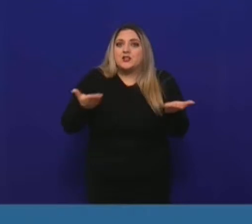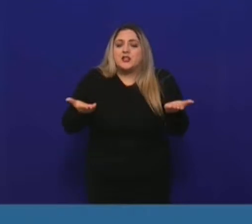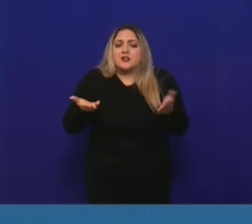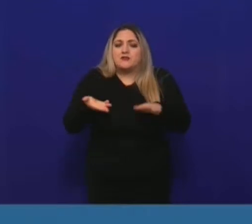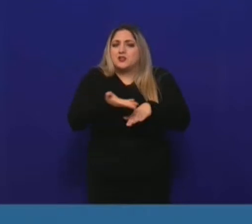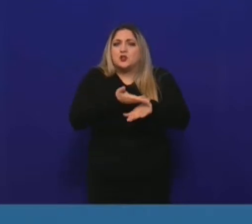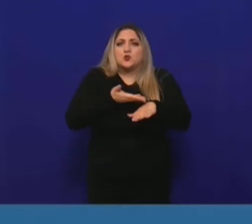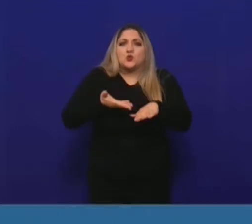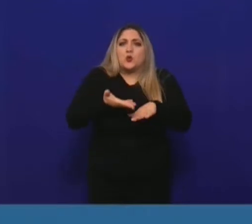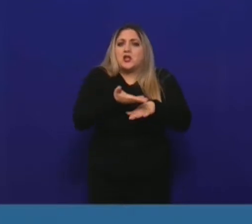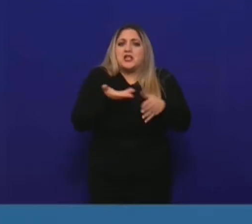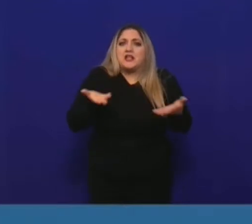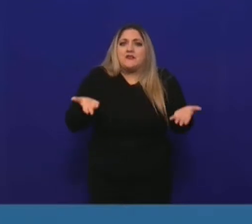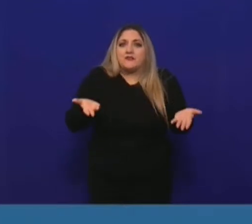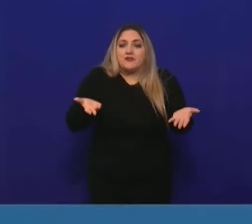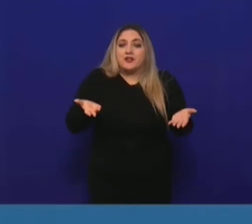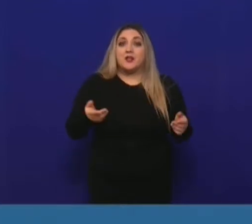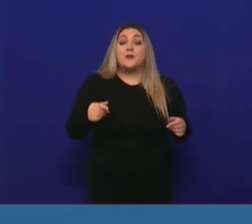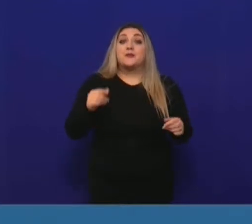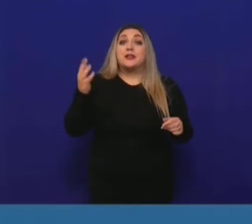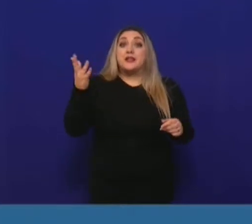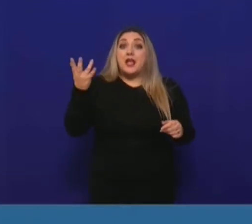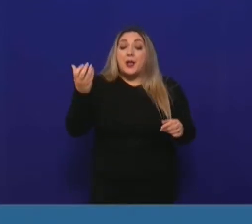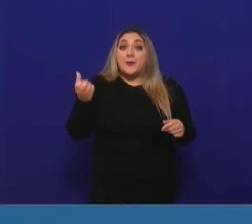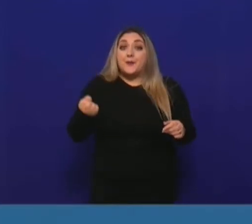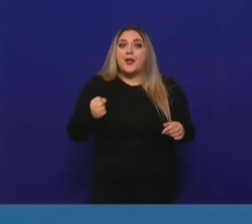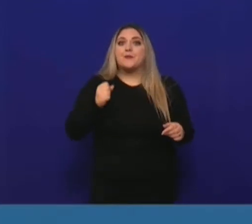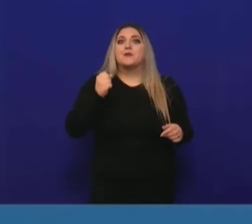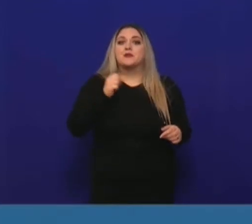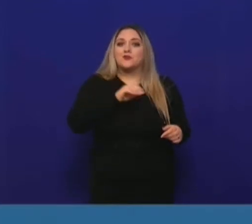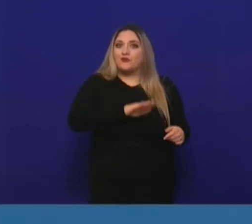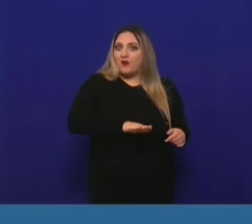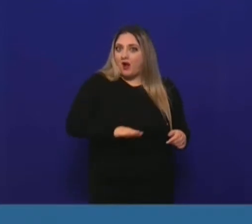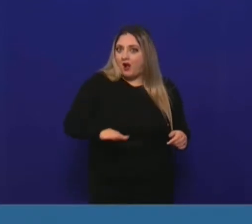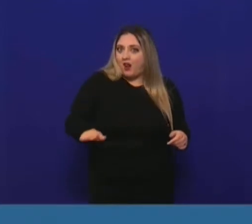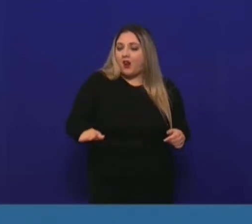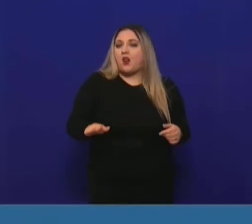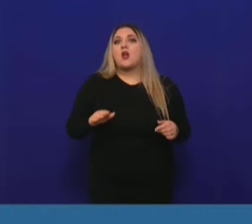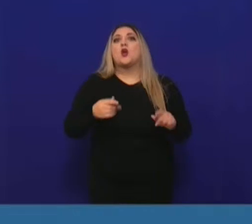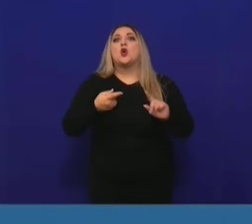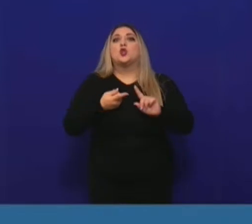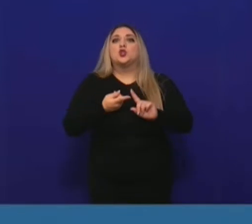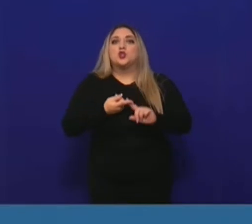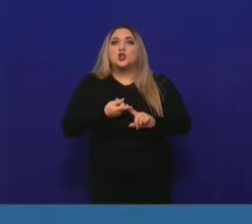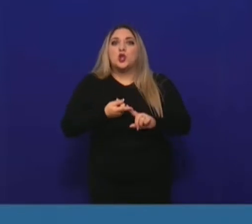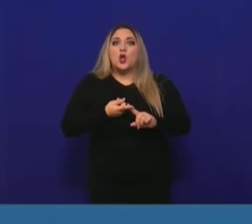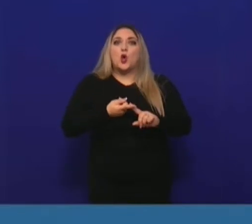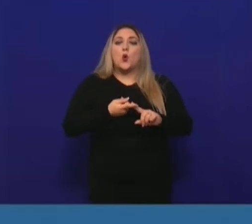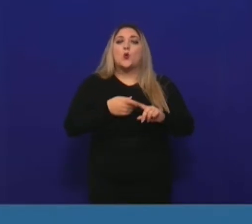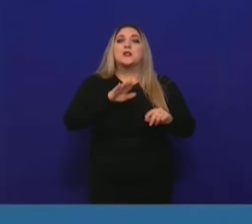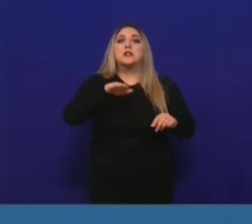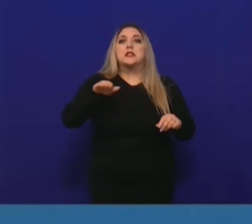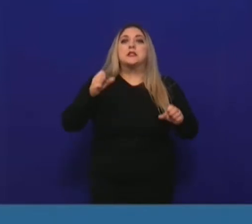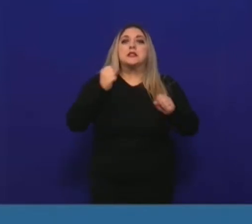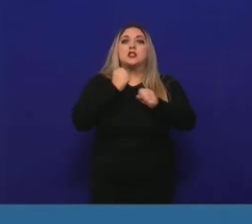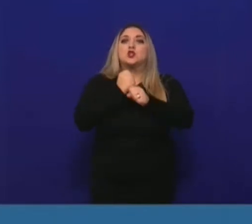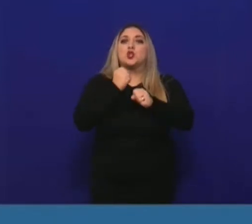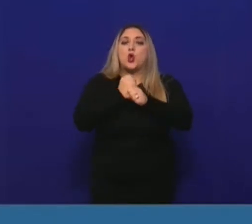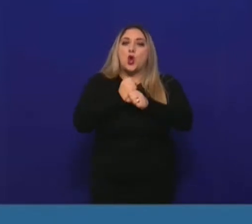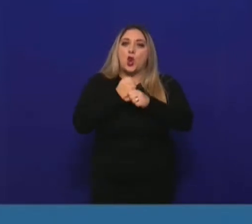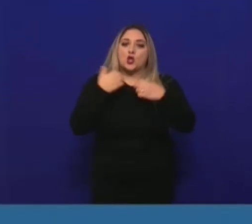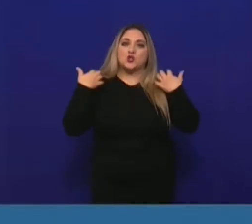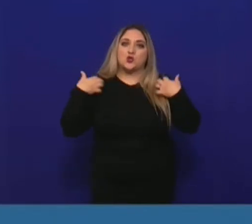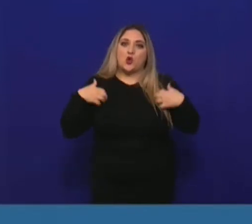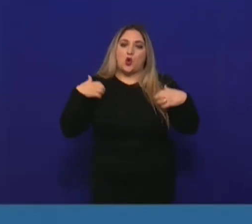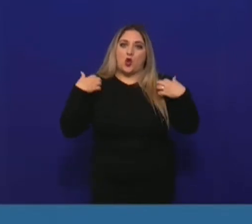s-sitwazzjoni kemm fil-każijiet li jkollna fit-tfal u kif ukoll fil-każijiet li jkollna fl-istaff li jaħdem fl-iskejjel. Ġifieri hemmhekk